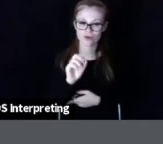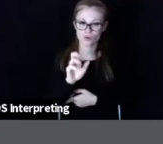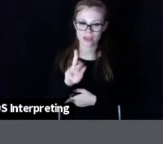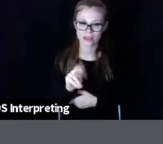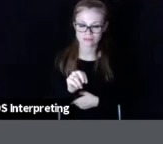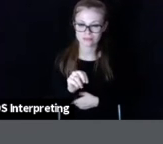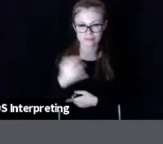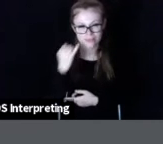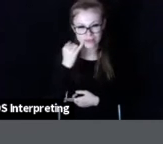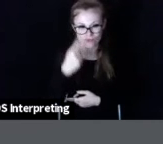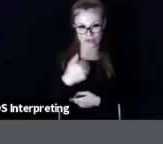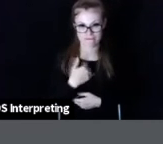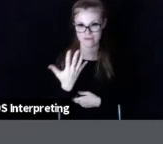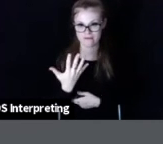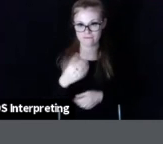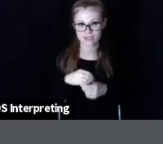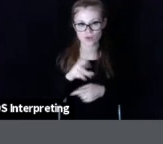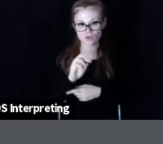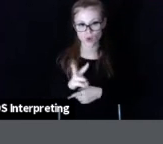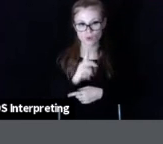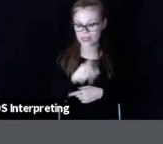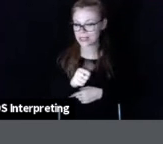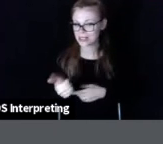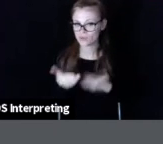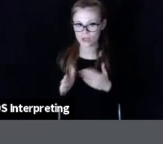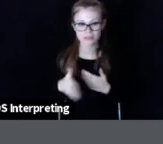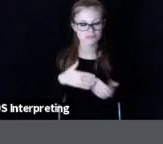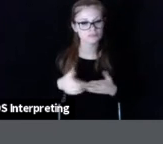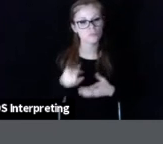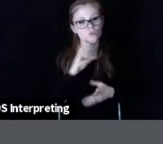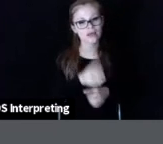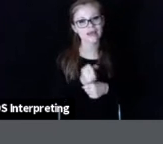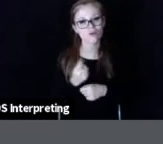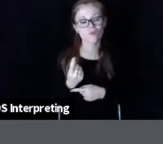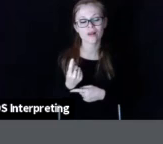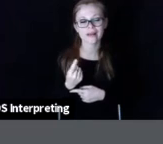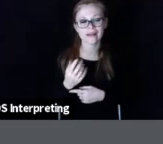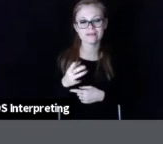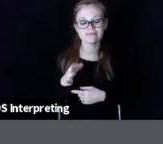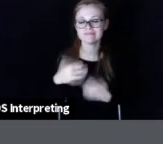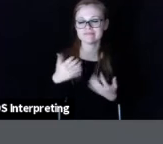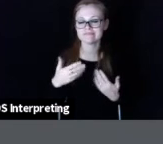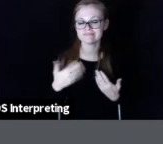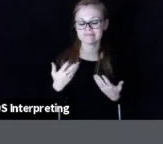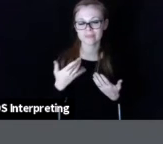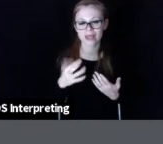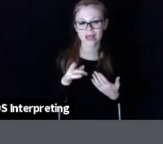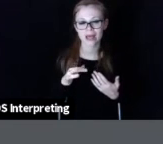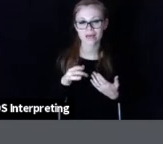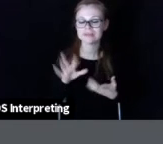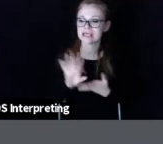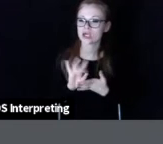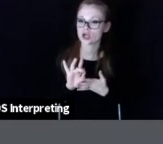If you get 5 in a row in any direction, you get you get a